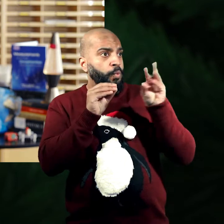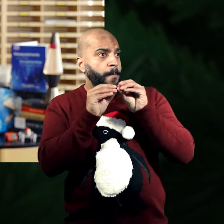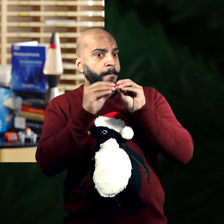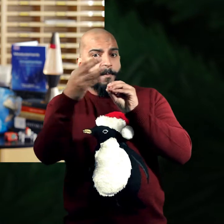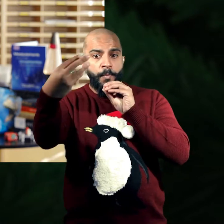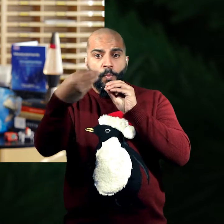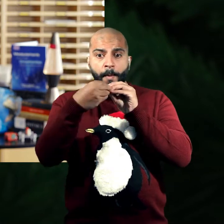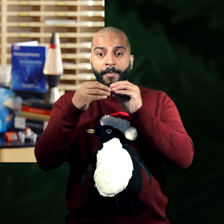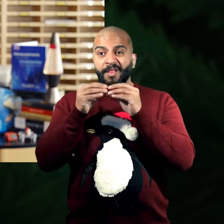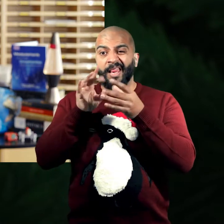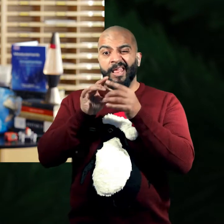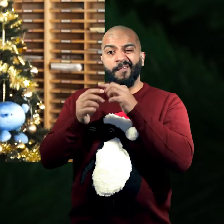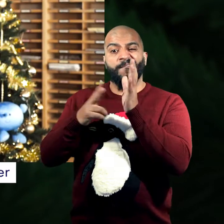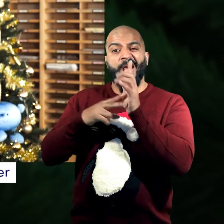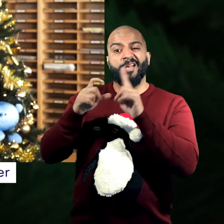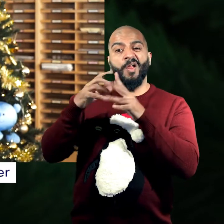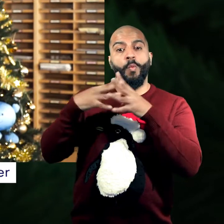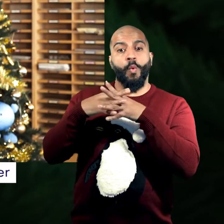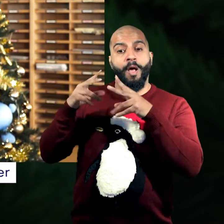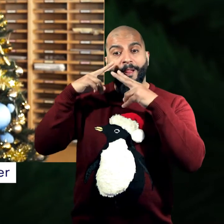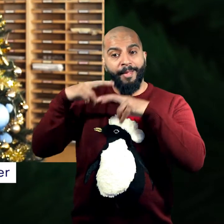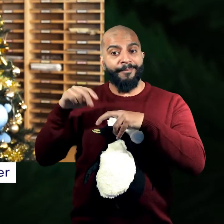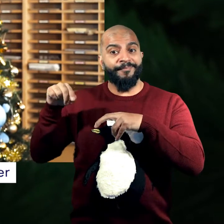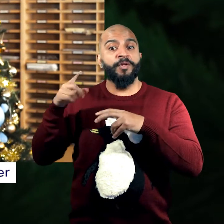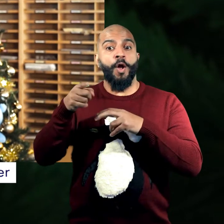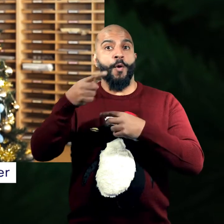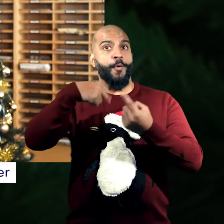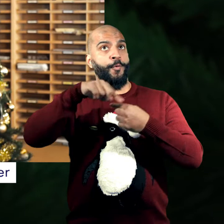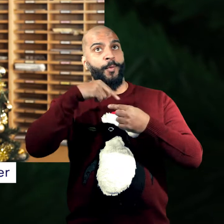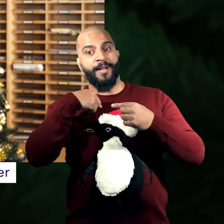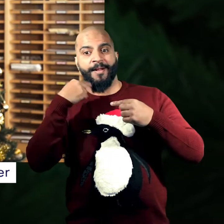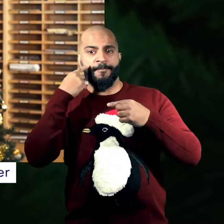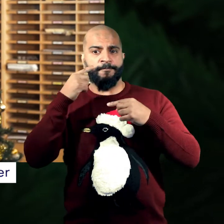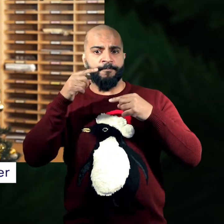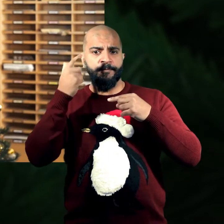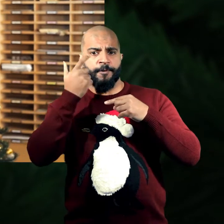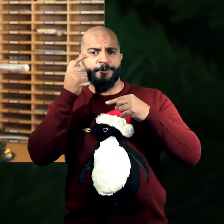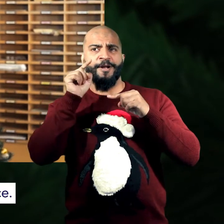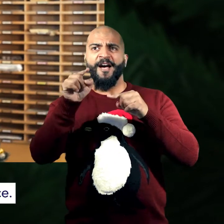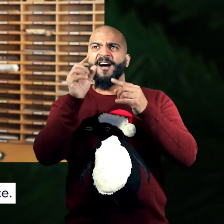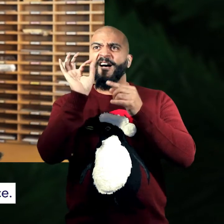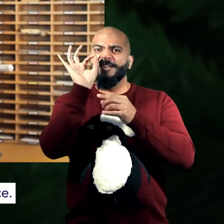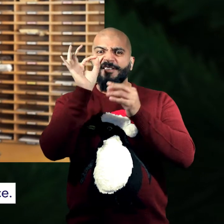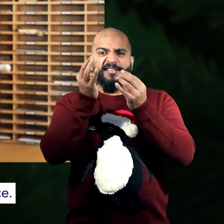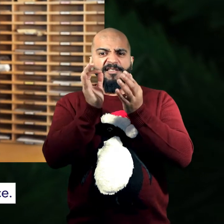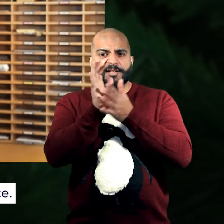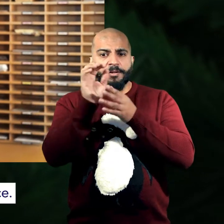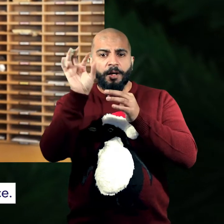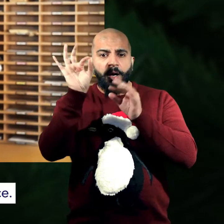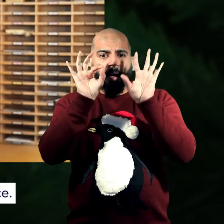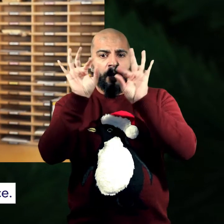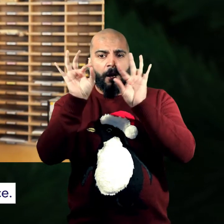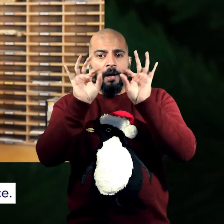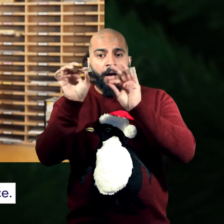by van der Waals forces. Now, for the rest of us, we can simply consider that the pieces of dust are sticky because of